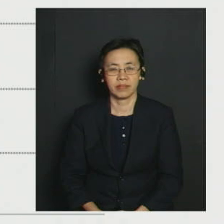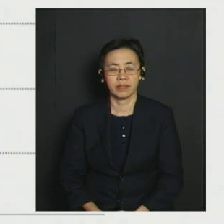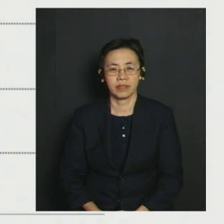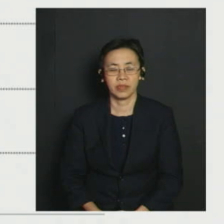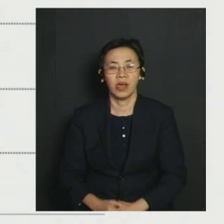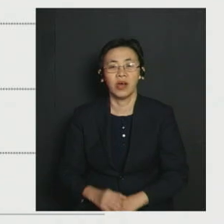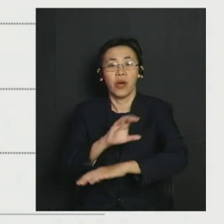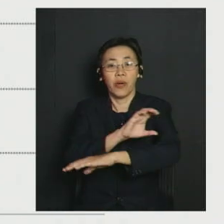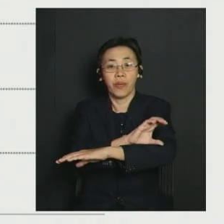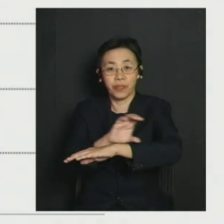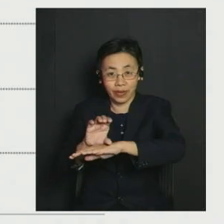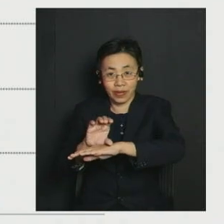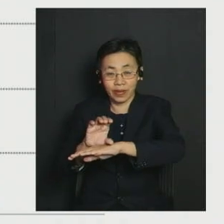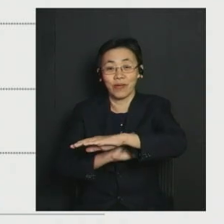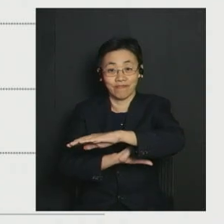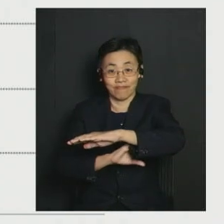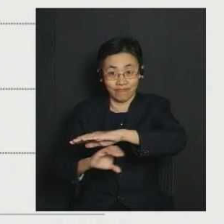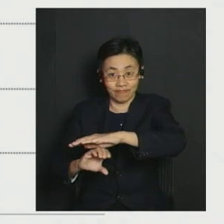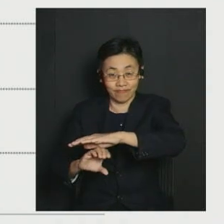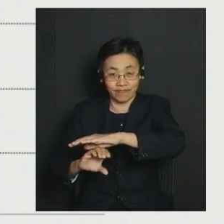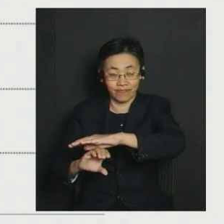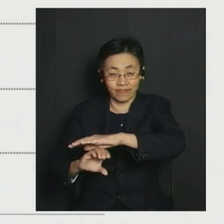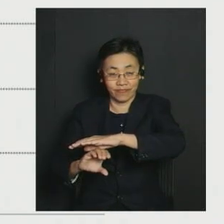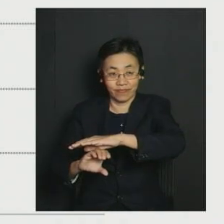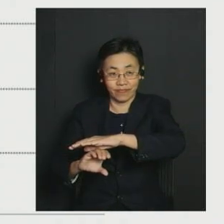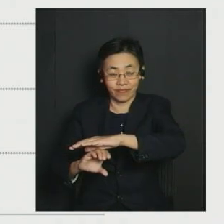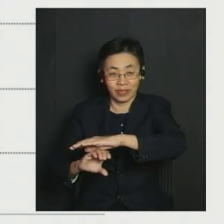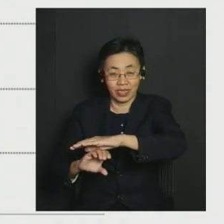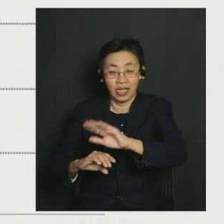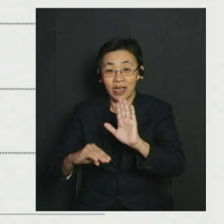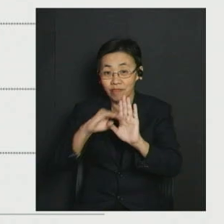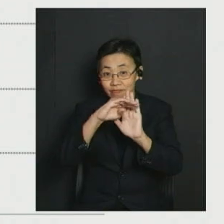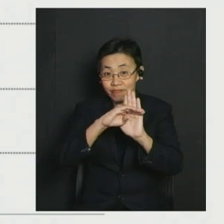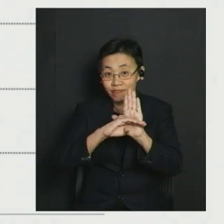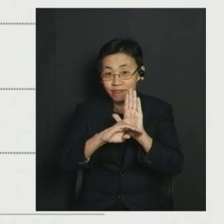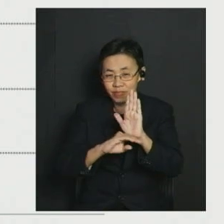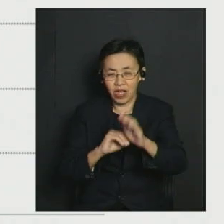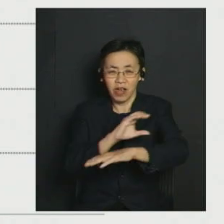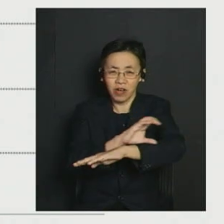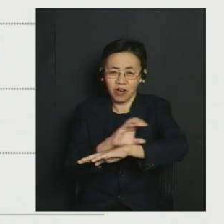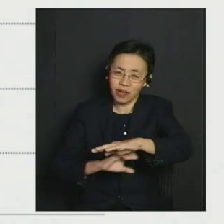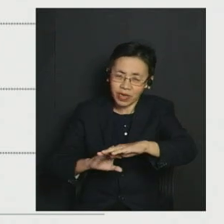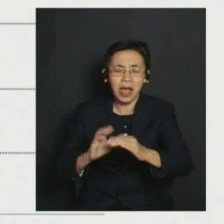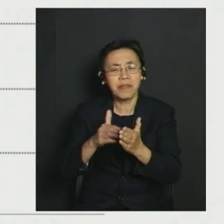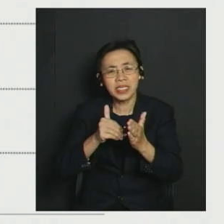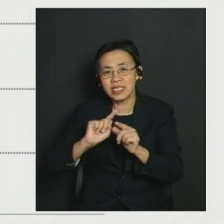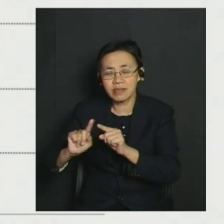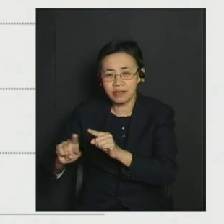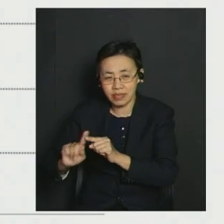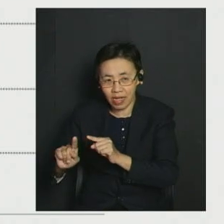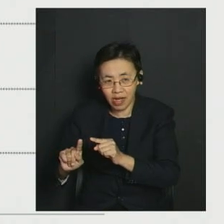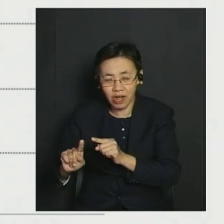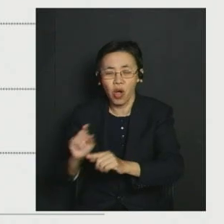and you can see we have so many colors line, right? But if you see, we have so